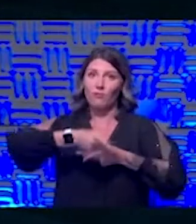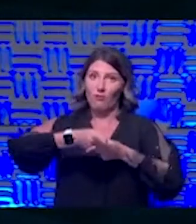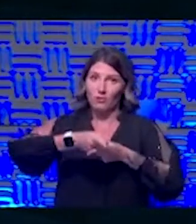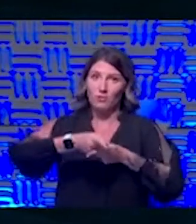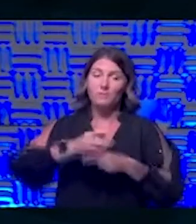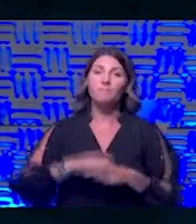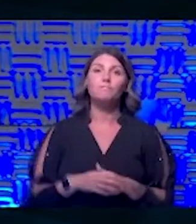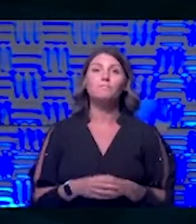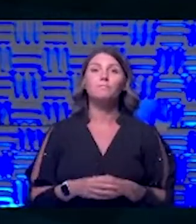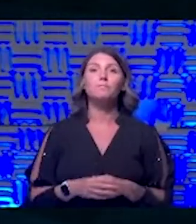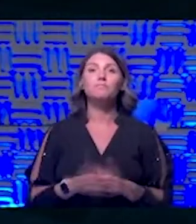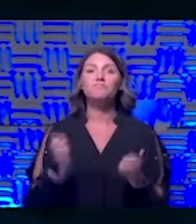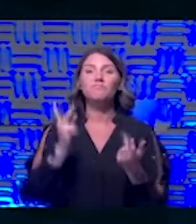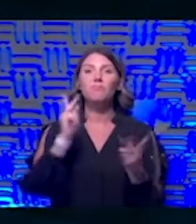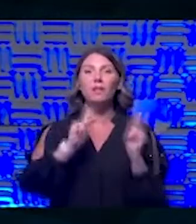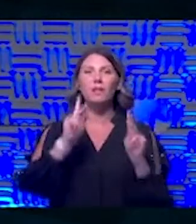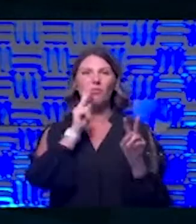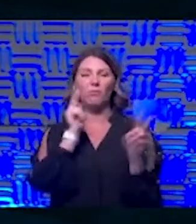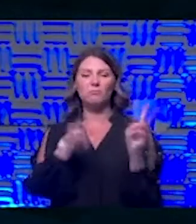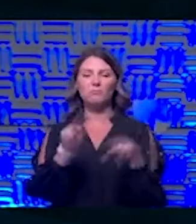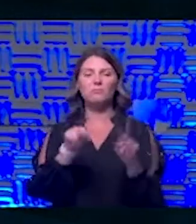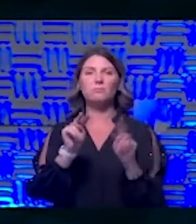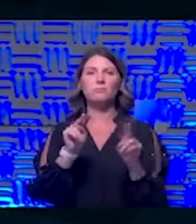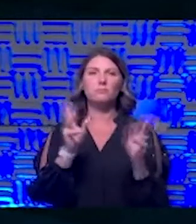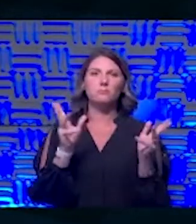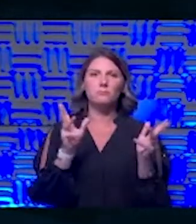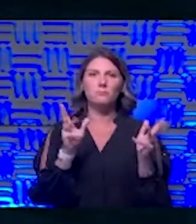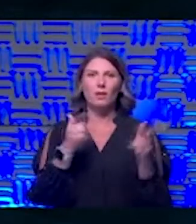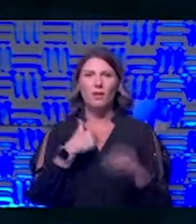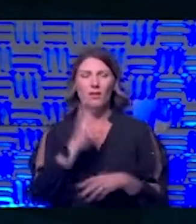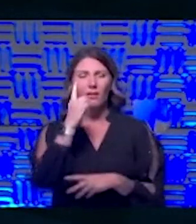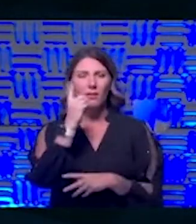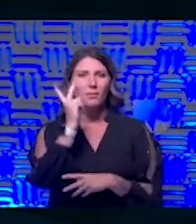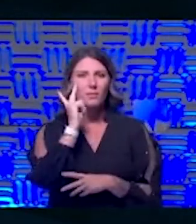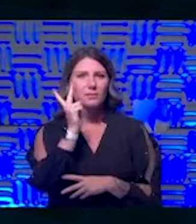that a lot of people look at that now kind of as, and I think we're seeing